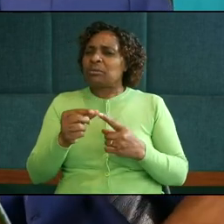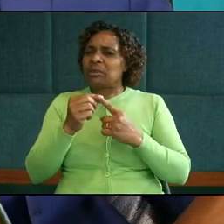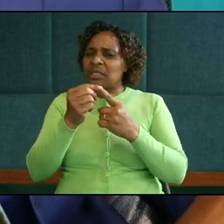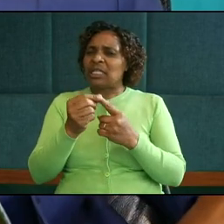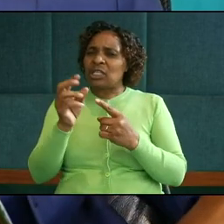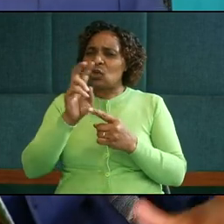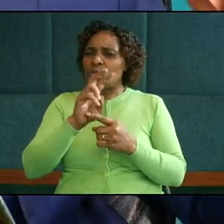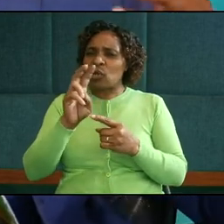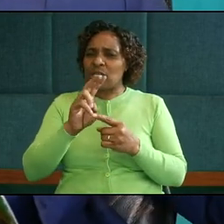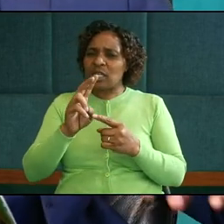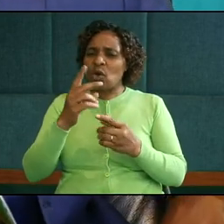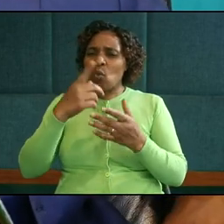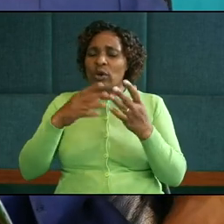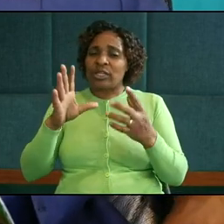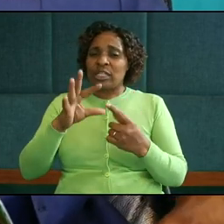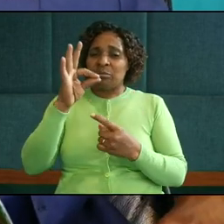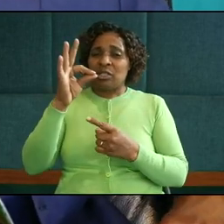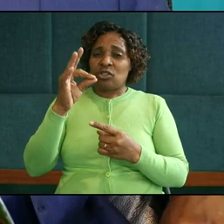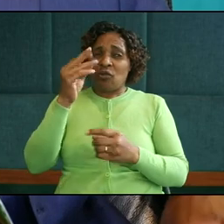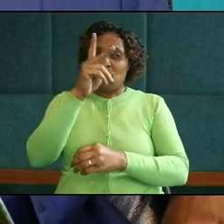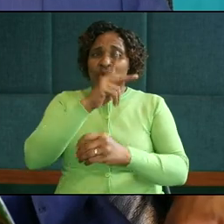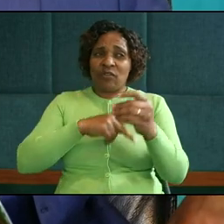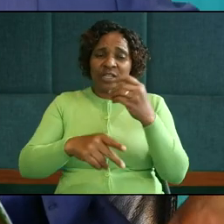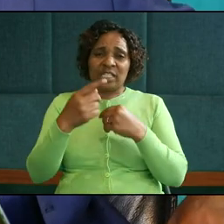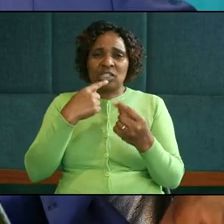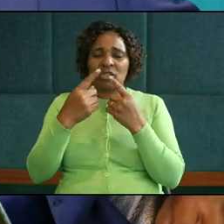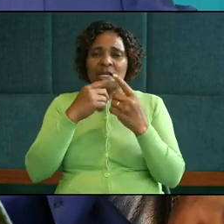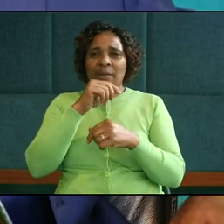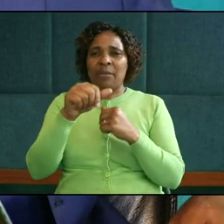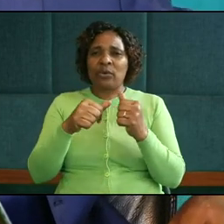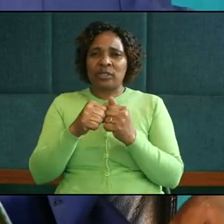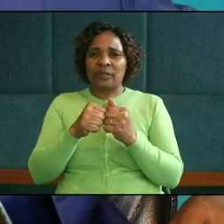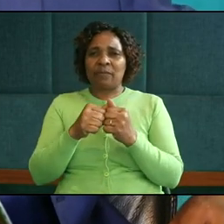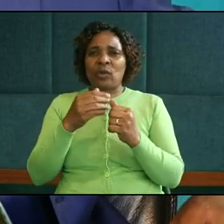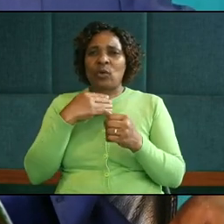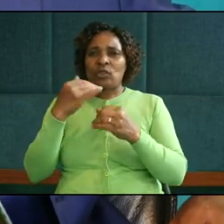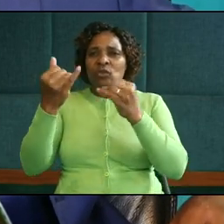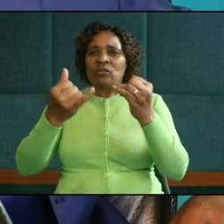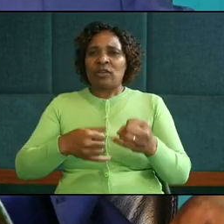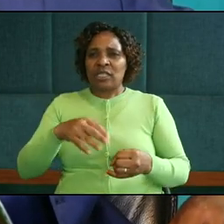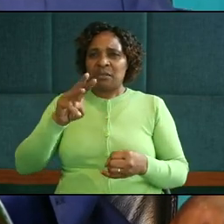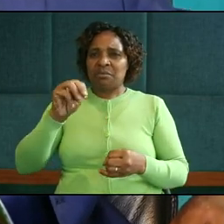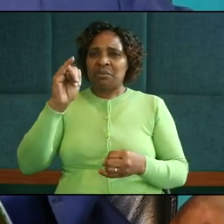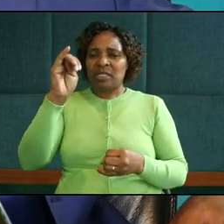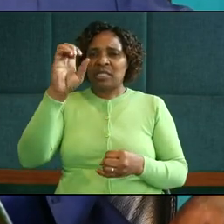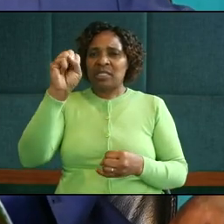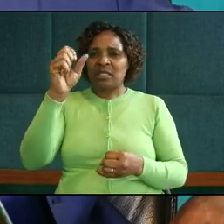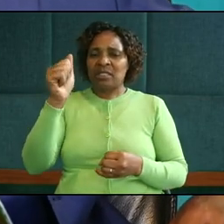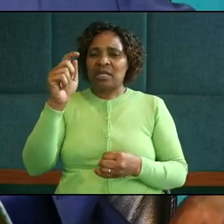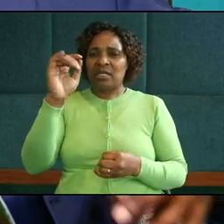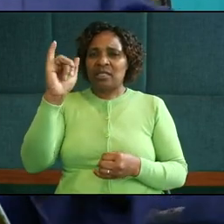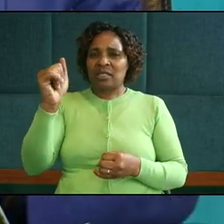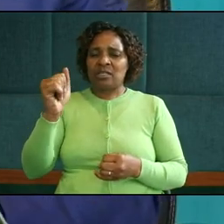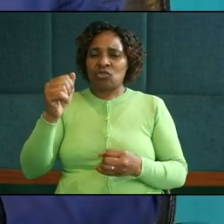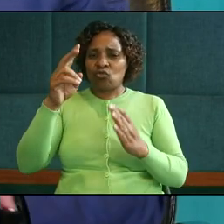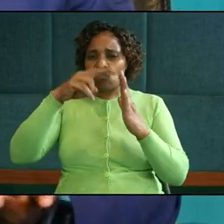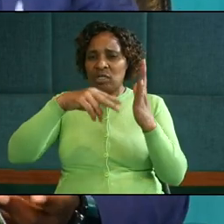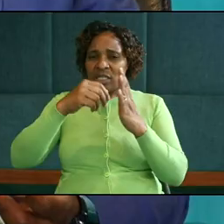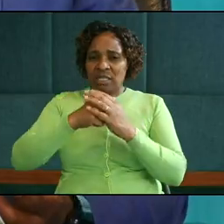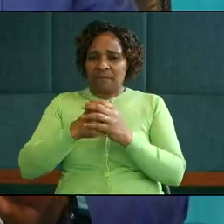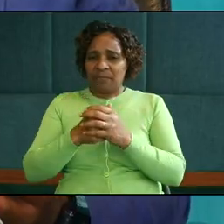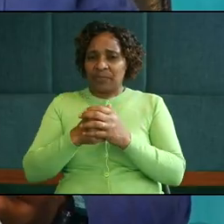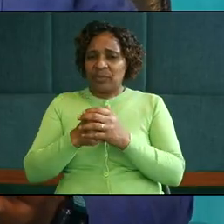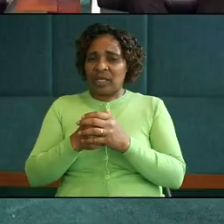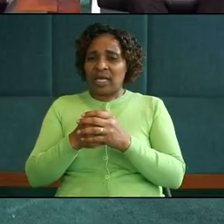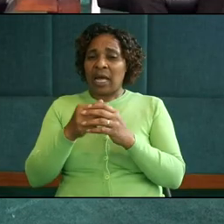looking at what the spirit of prophecy says. And I'd just like to invite Misati here to read the flashlight as we